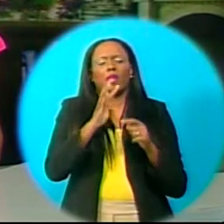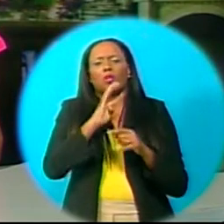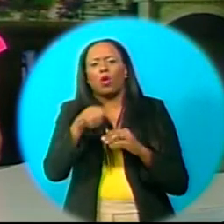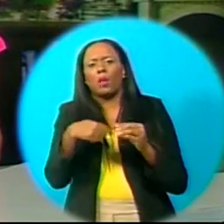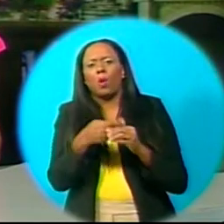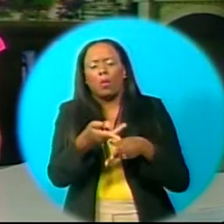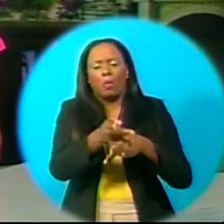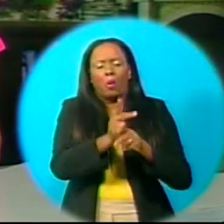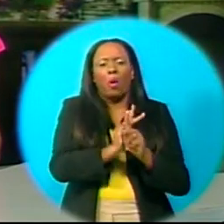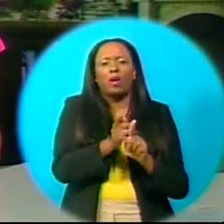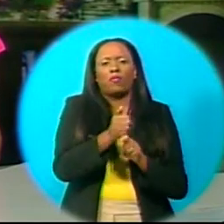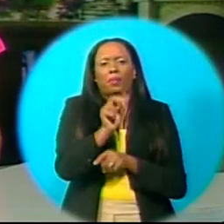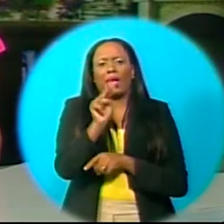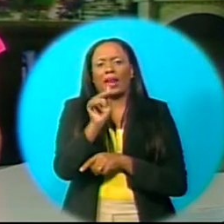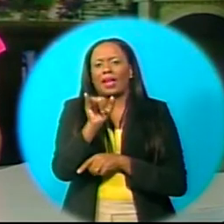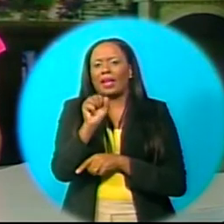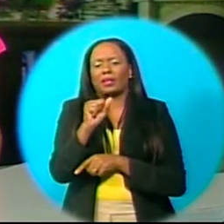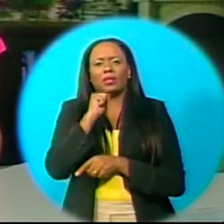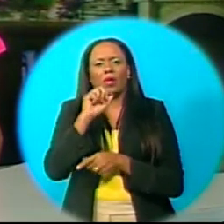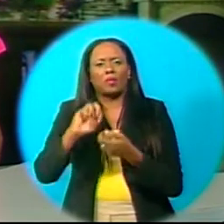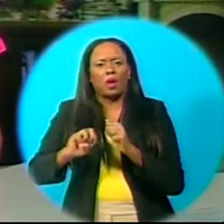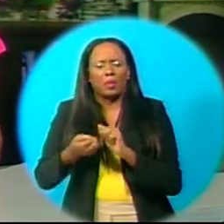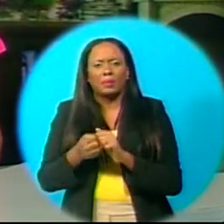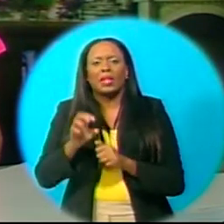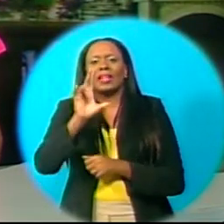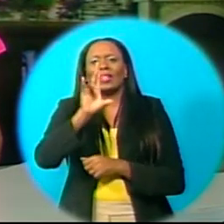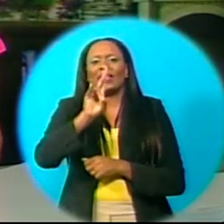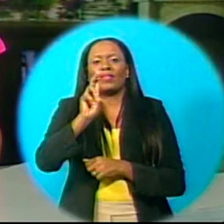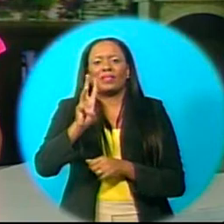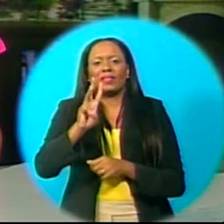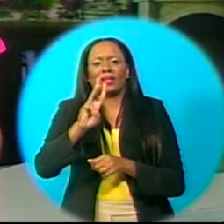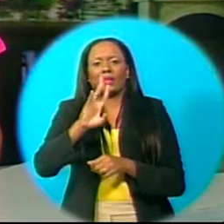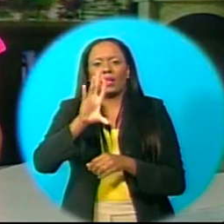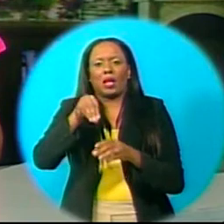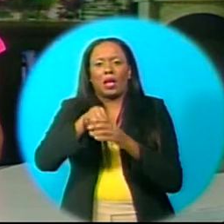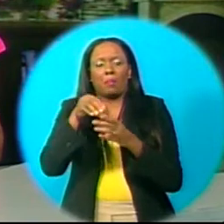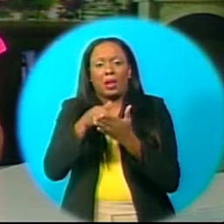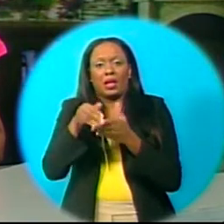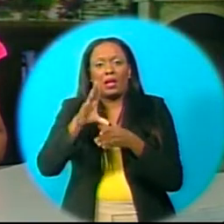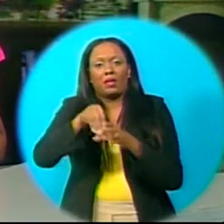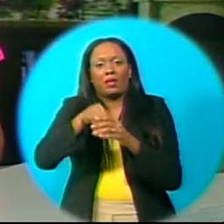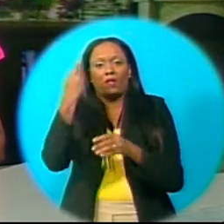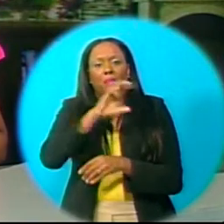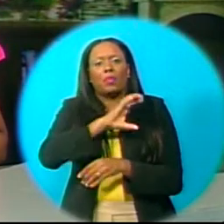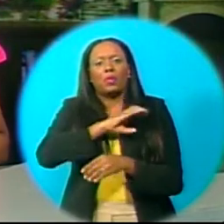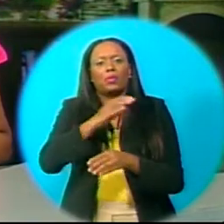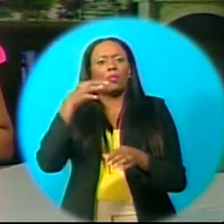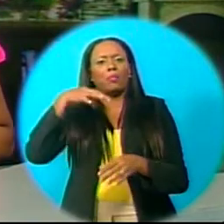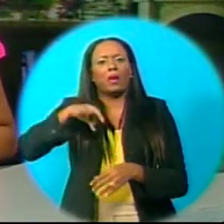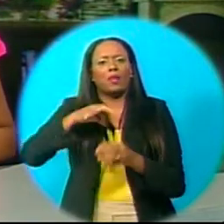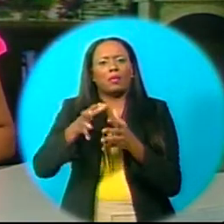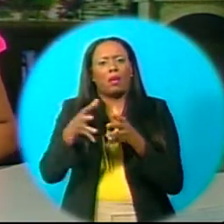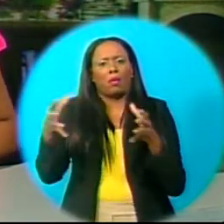non-issues. He says the $76 million investment in the police force will reap economic benefits.